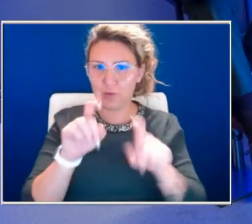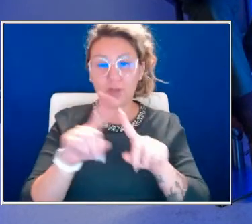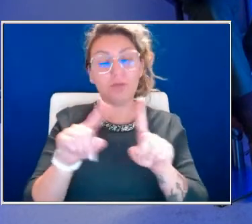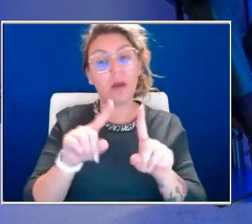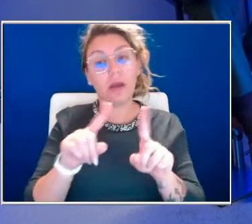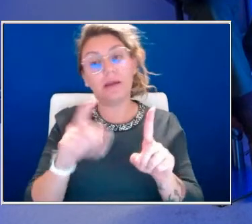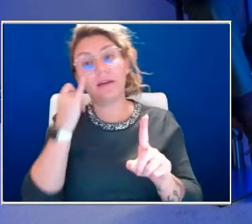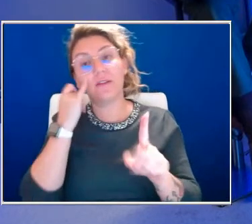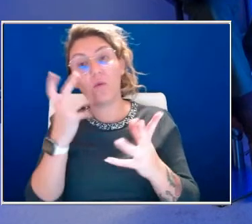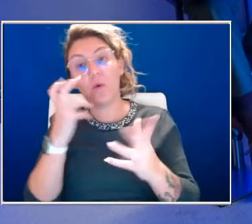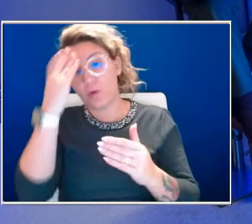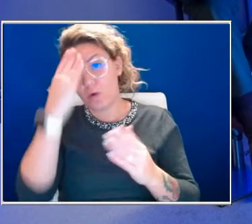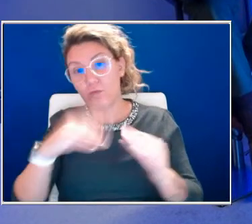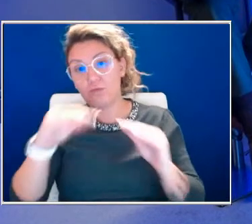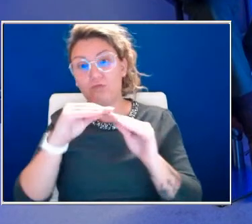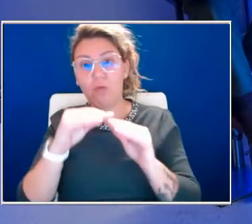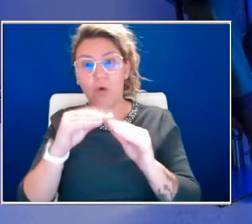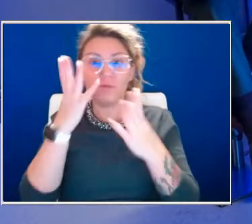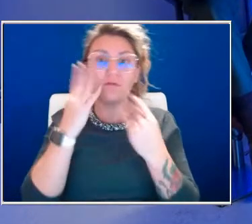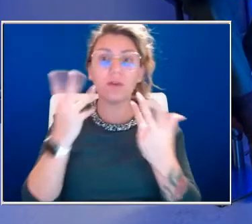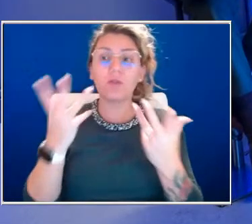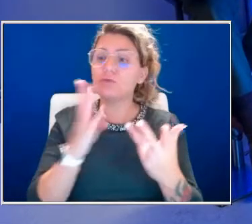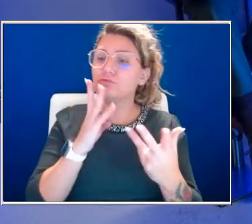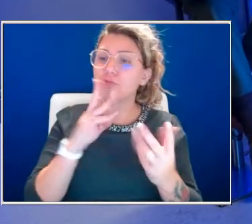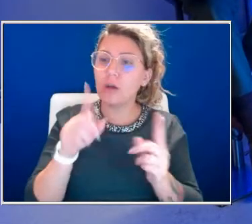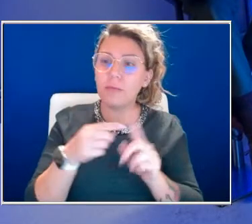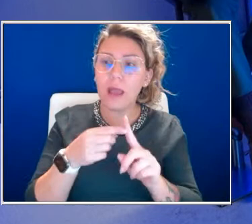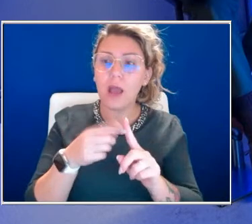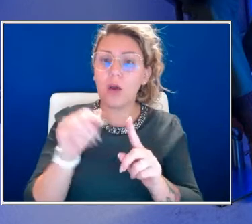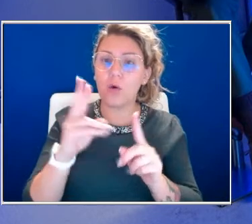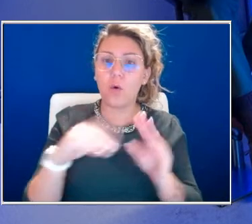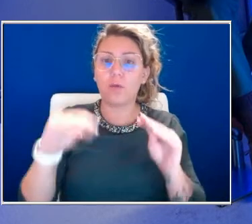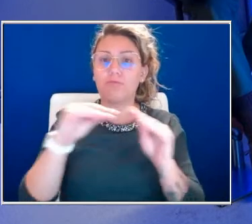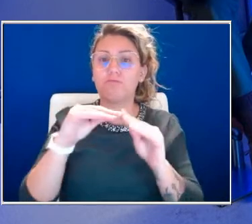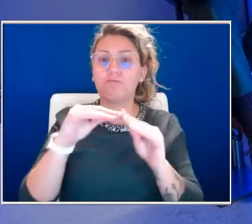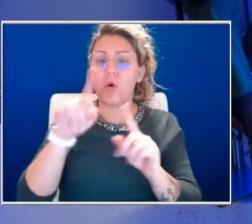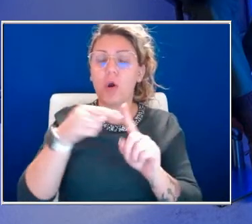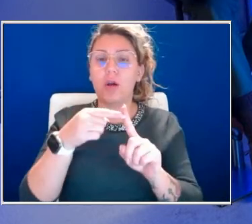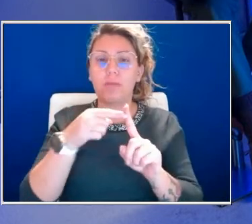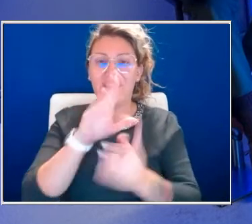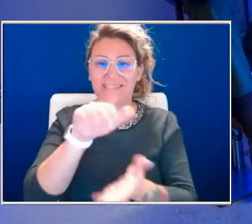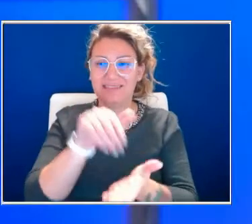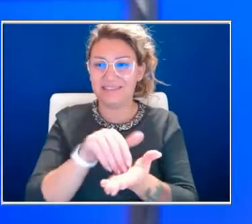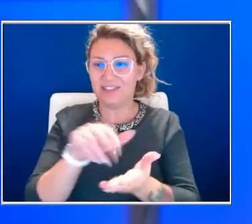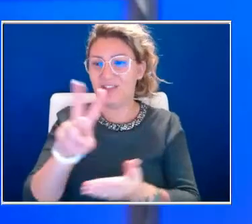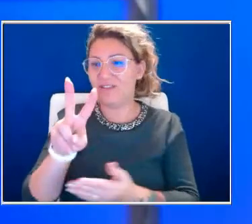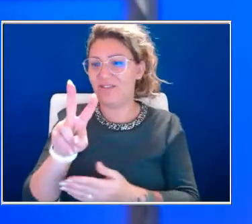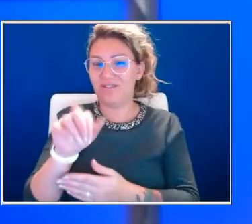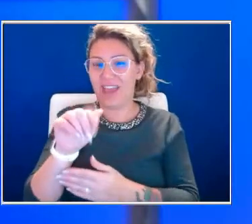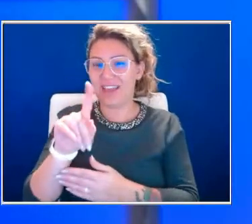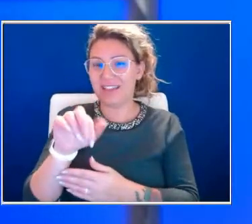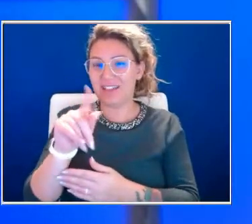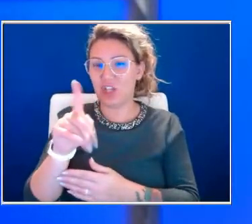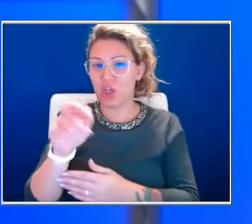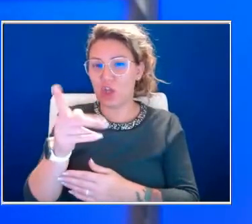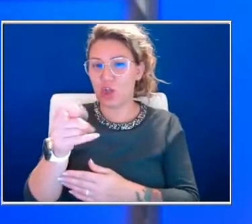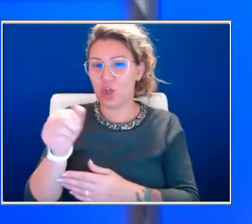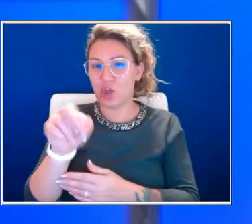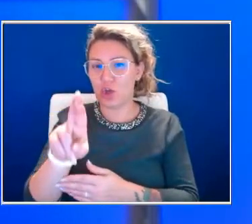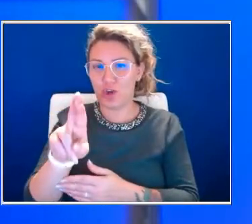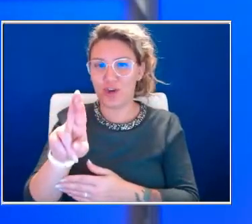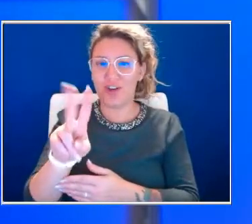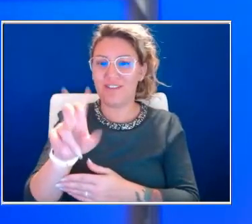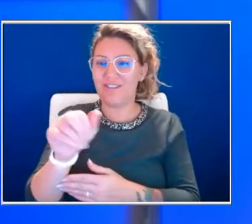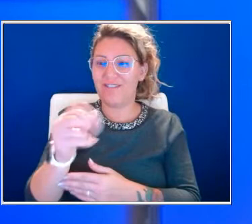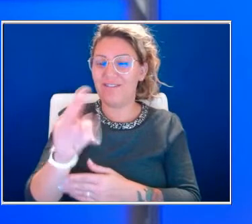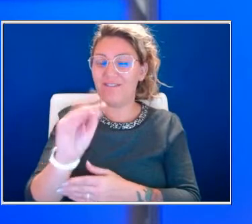been talking about, or more about the Centers for Advanced Vascular Care, we put a QR code up on your screen, so you can just hover over that, click on